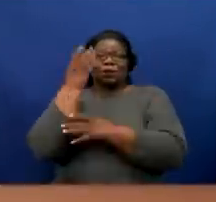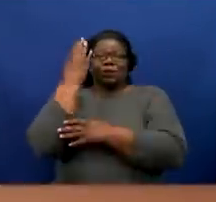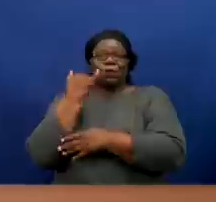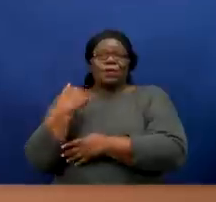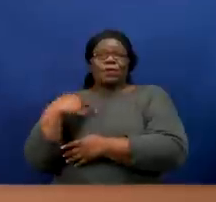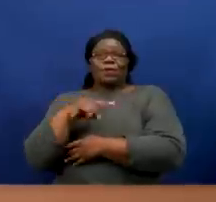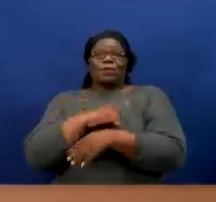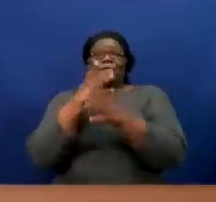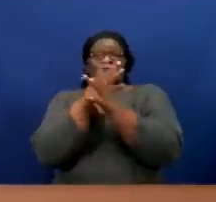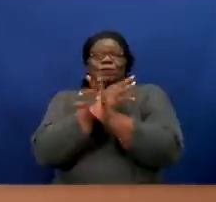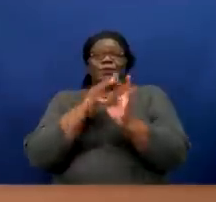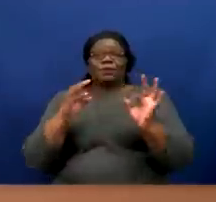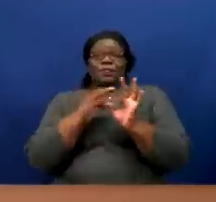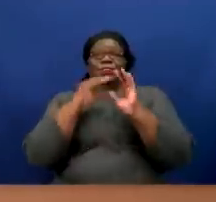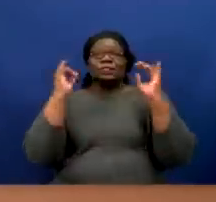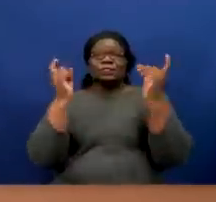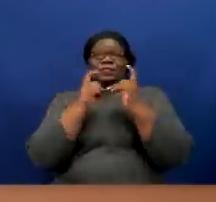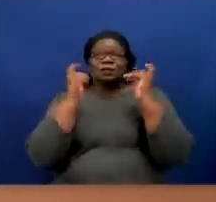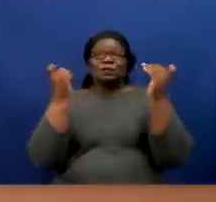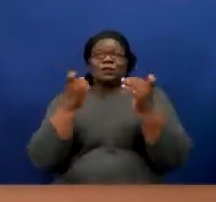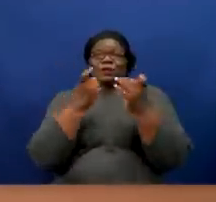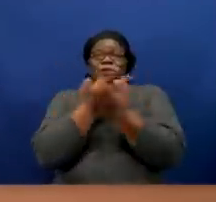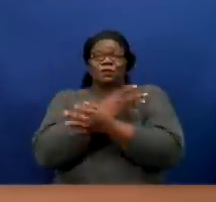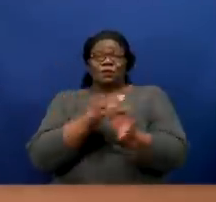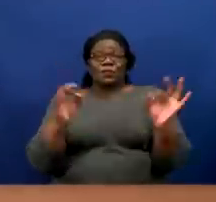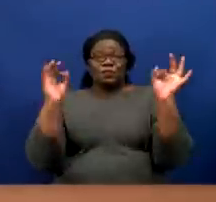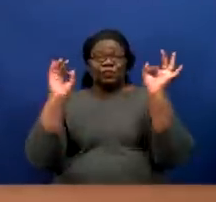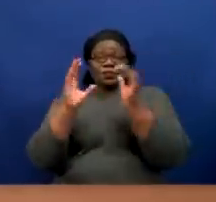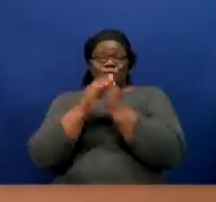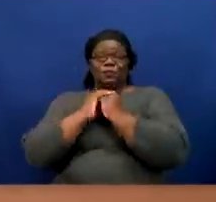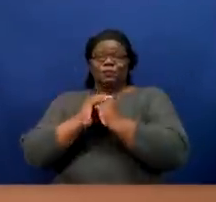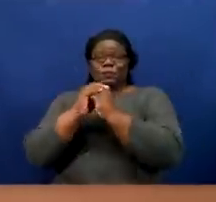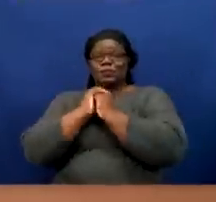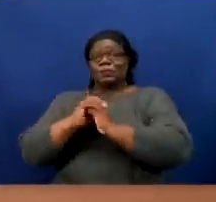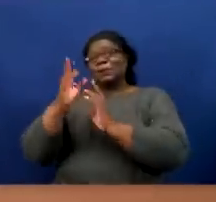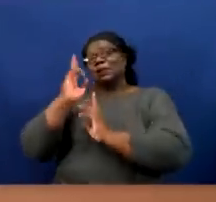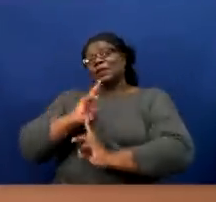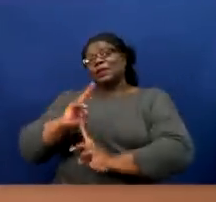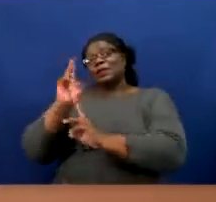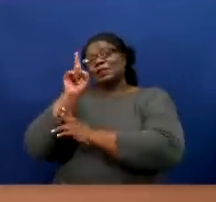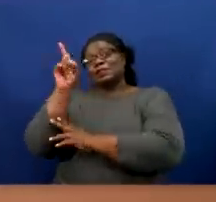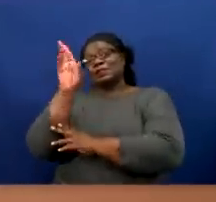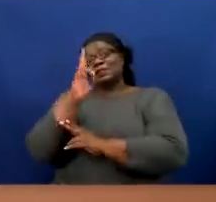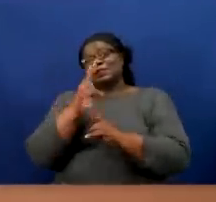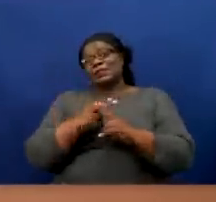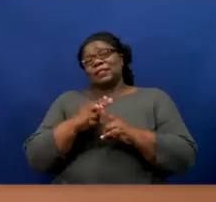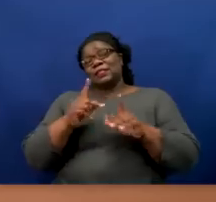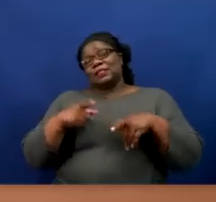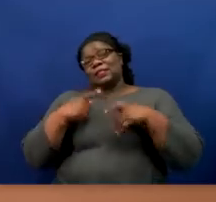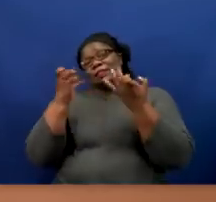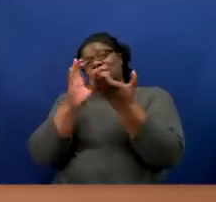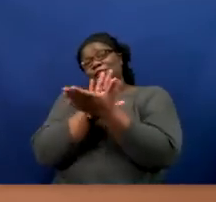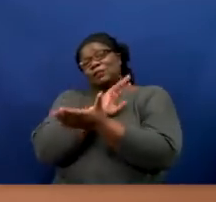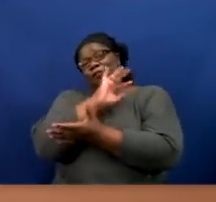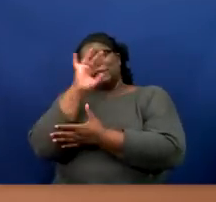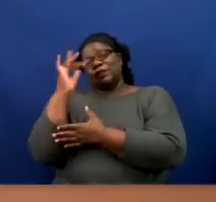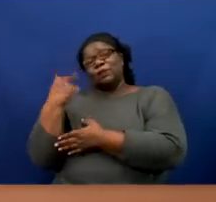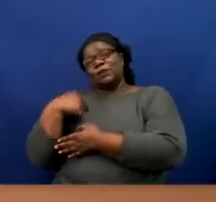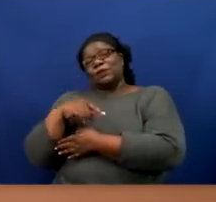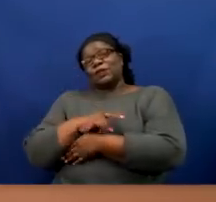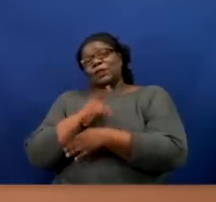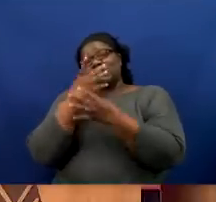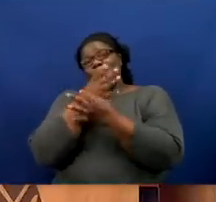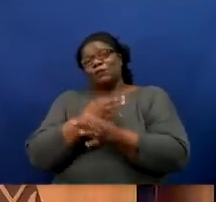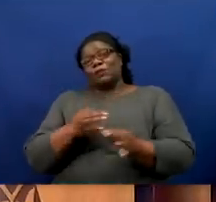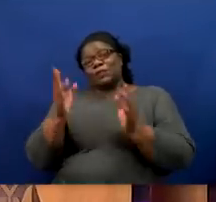to rejoice. We are free to worship. We are free to bless his name. We are free to give him glory. We are free to honor